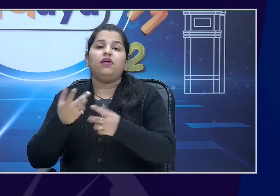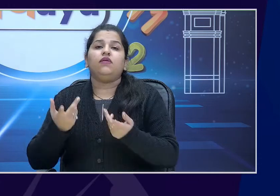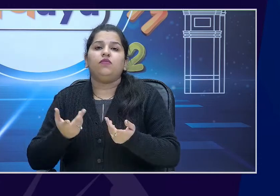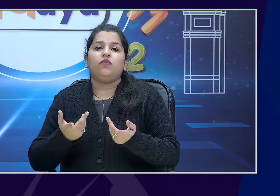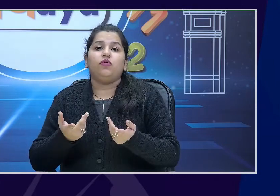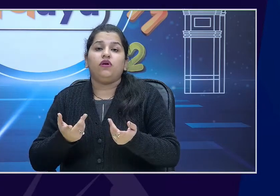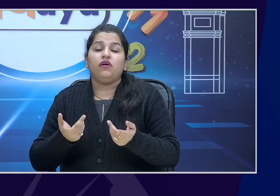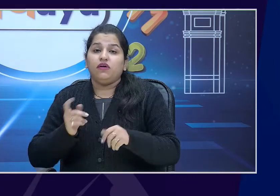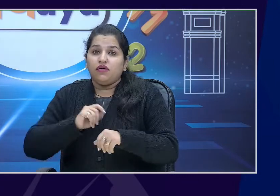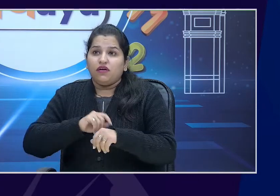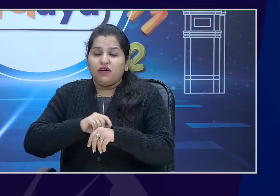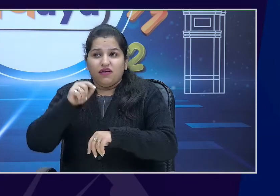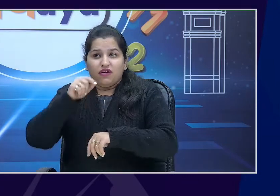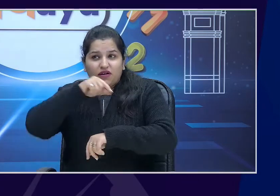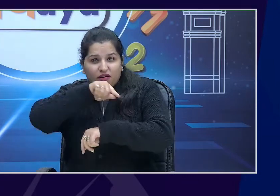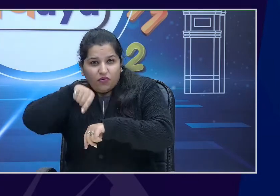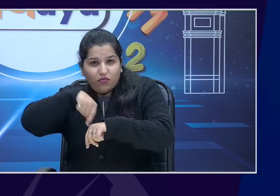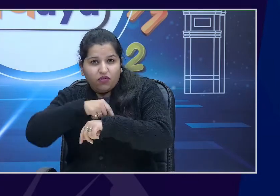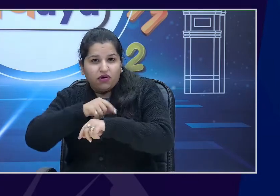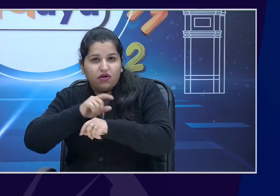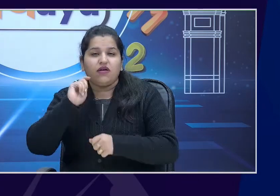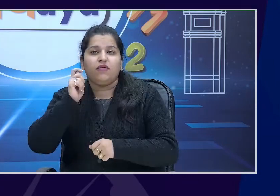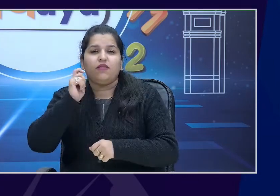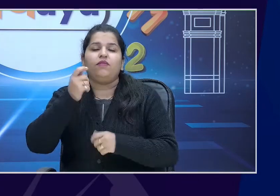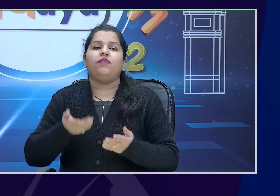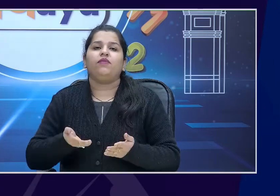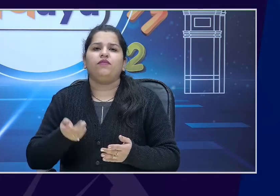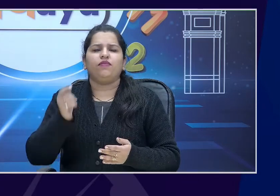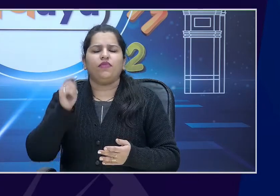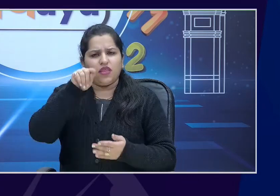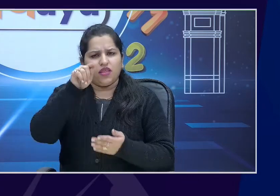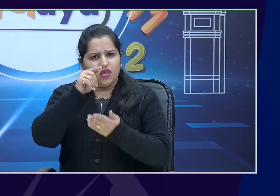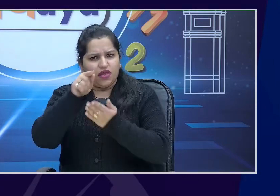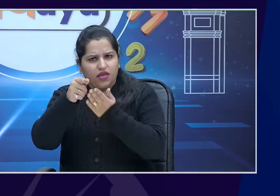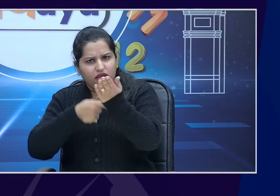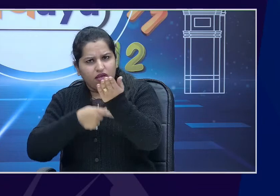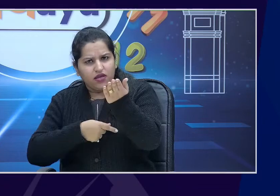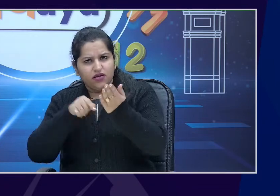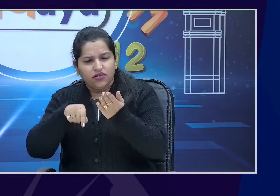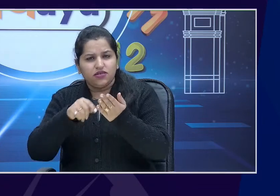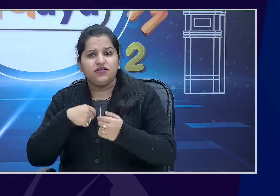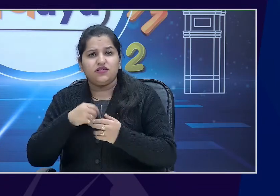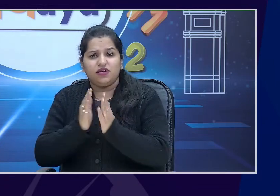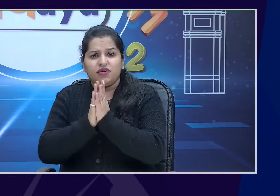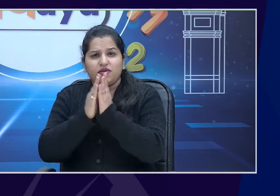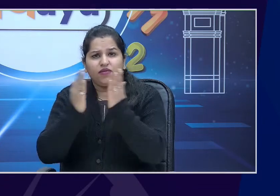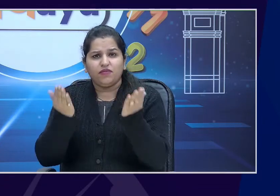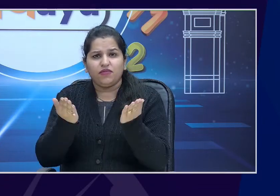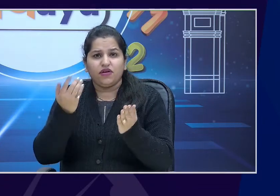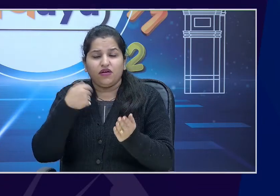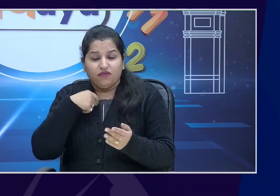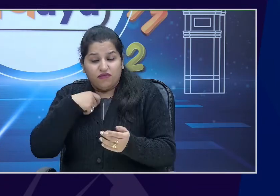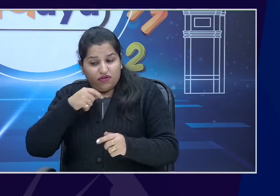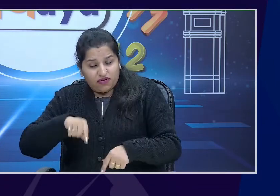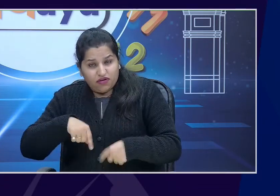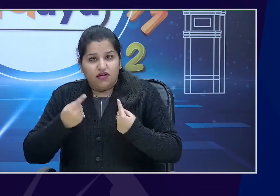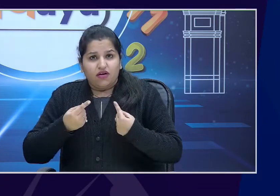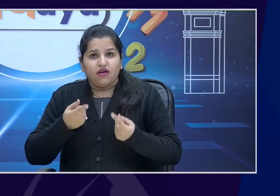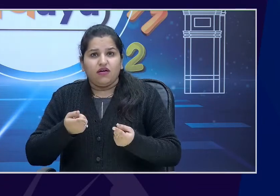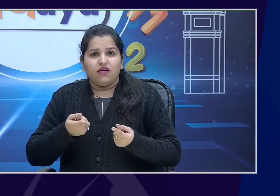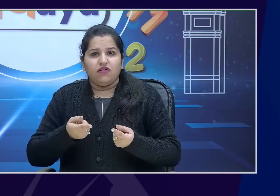So what happened in the war? Now here also in this lesson we have a timeline. That is for 2 years. That is right